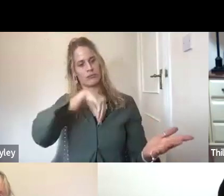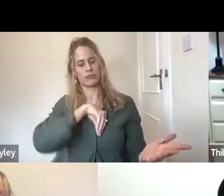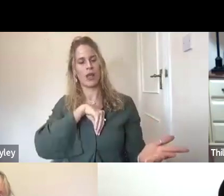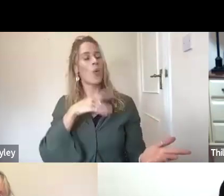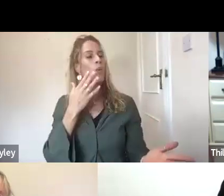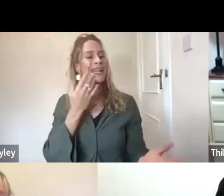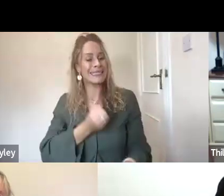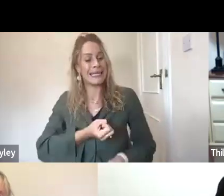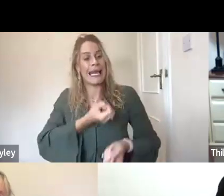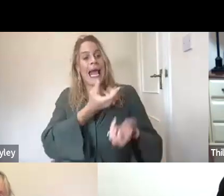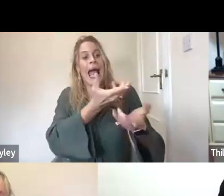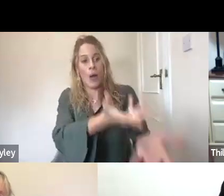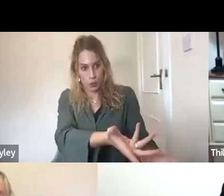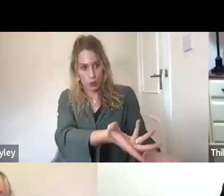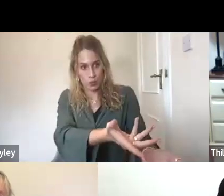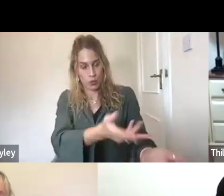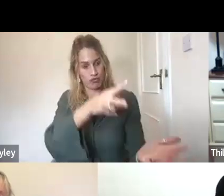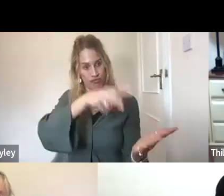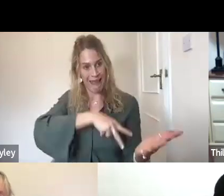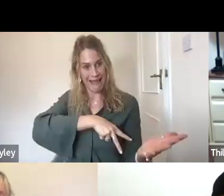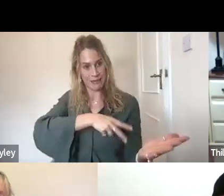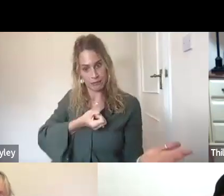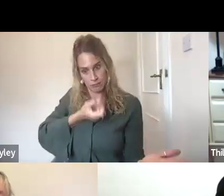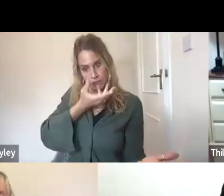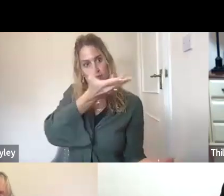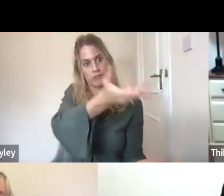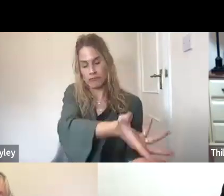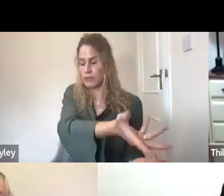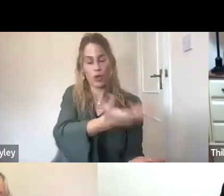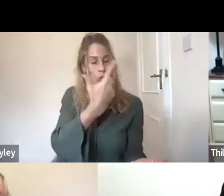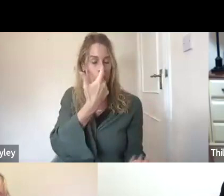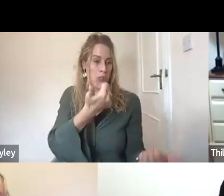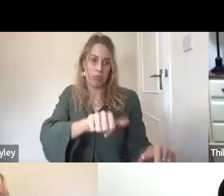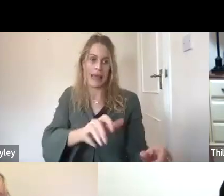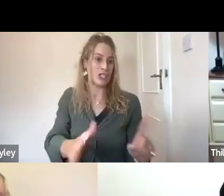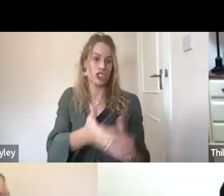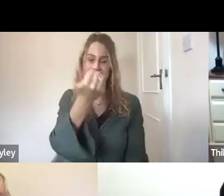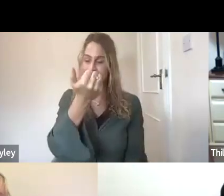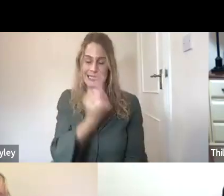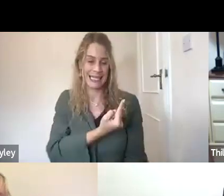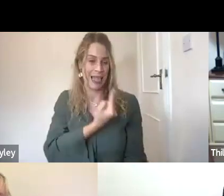is out there and it's being read, I consider that as, that's already an achievement by itself.